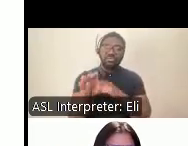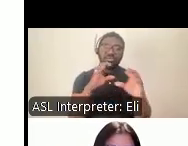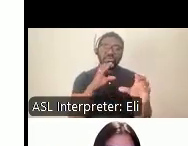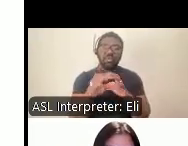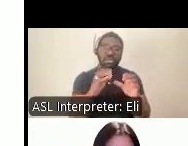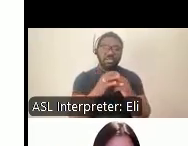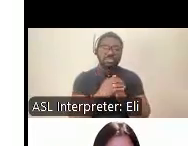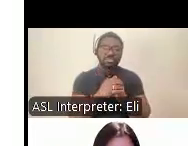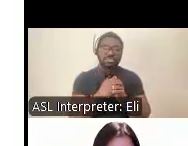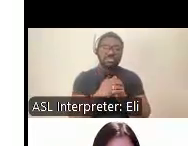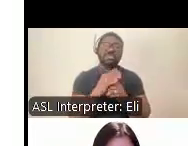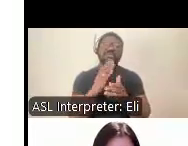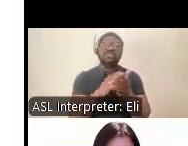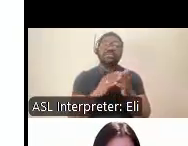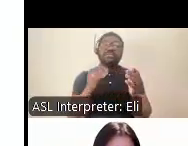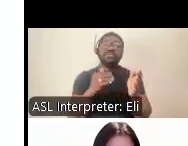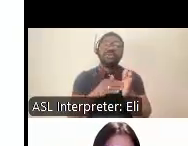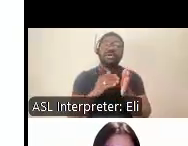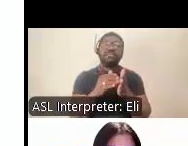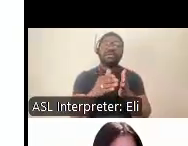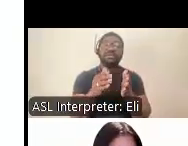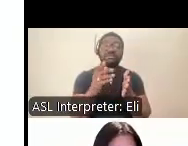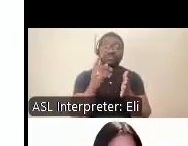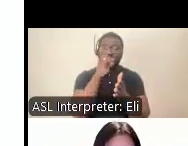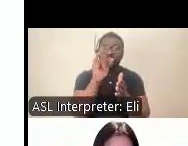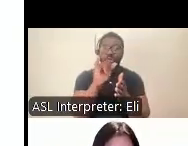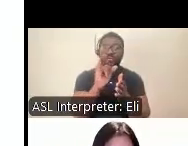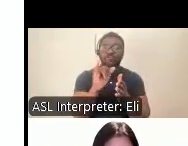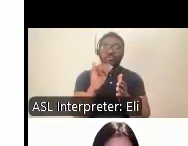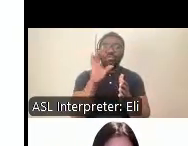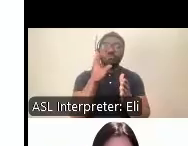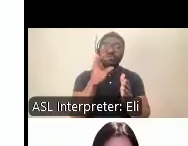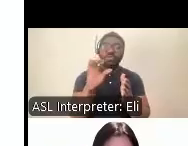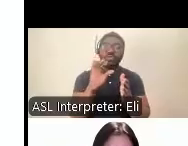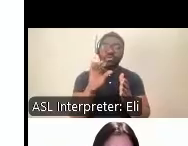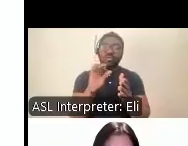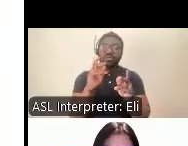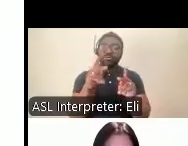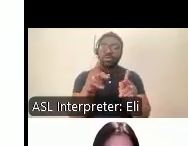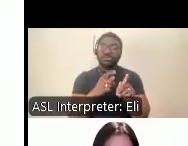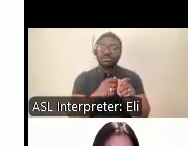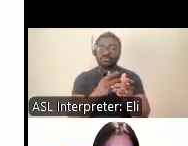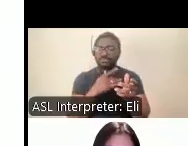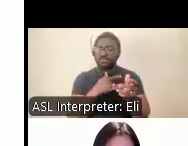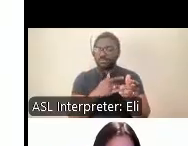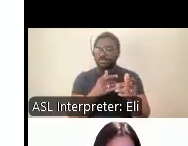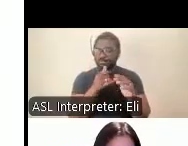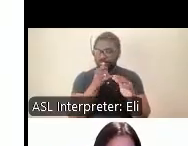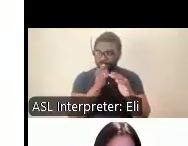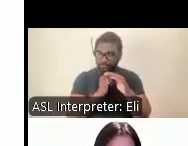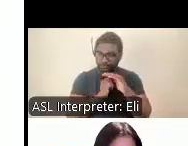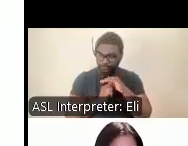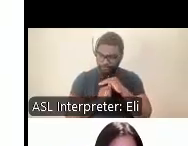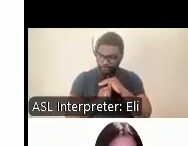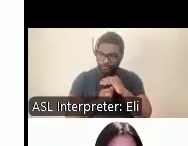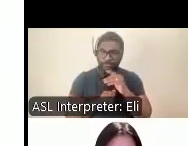Some common signs to look for: noticeable withdrawal, verbal or nonverbal expressions of